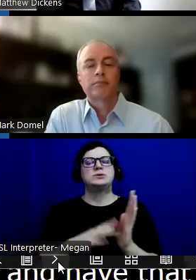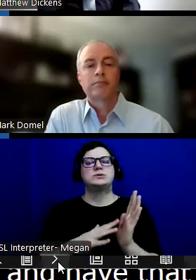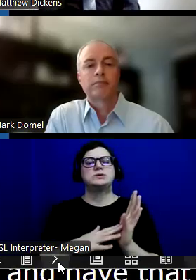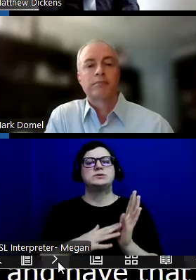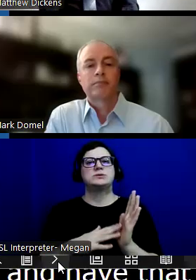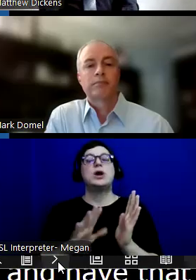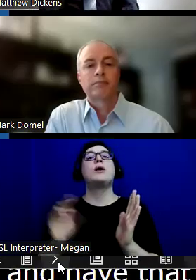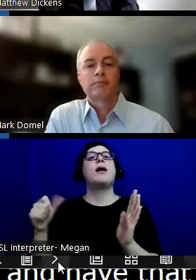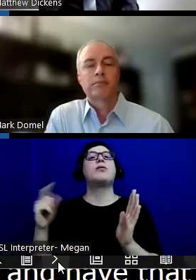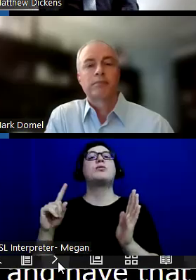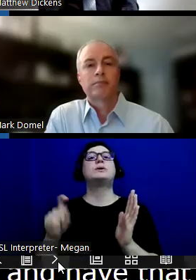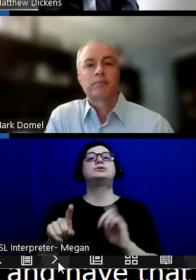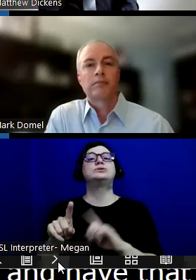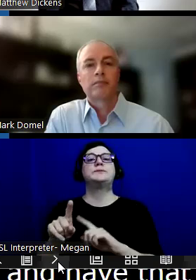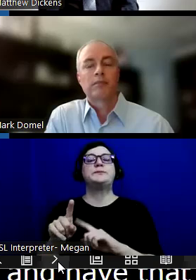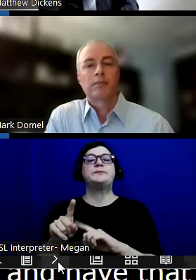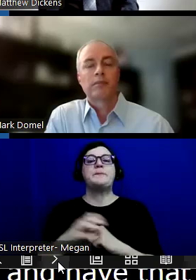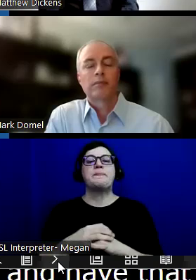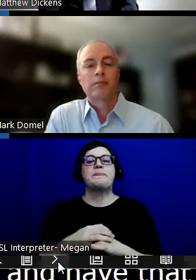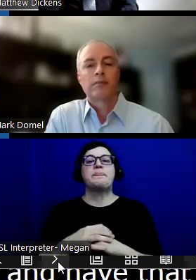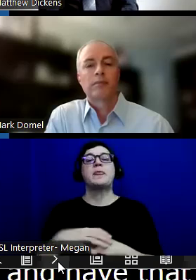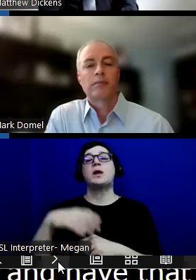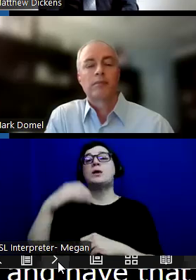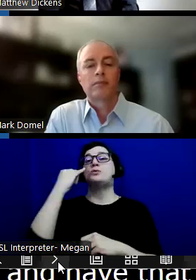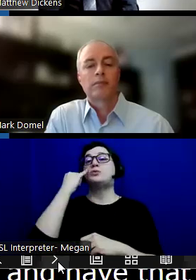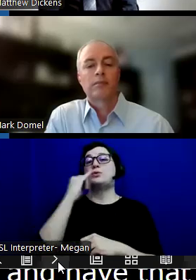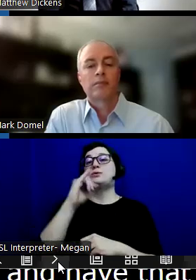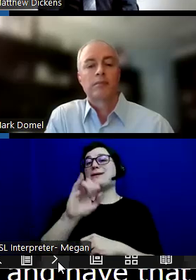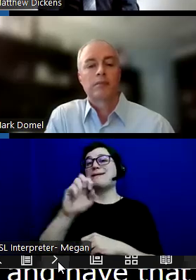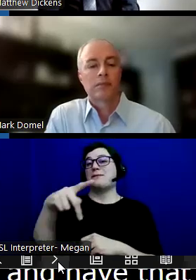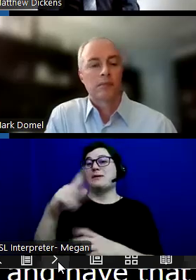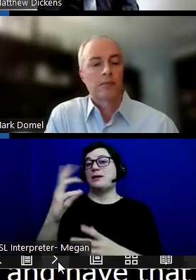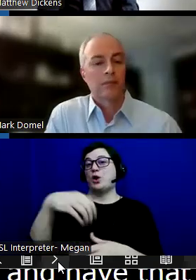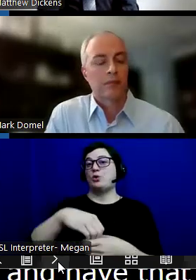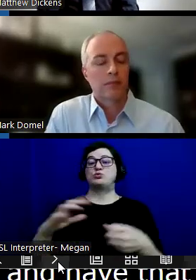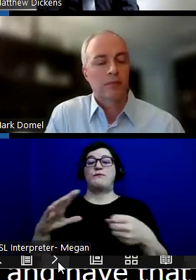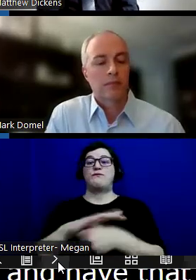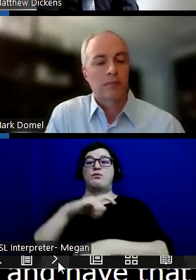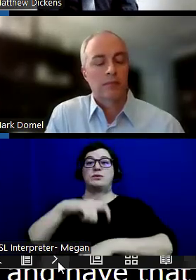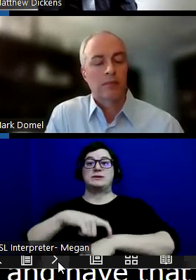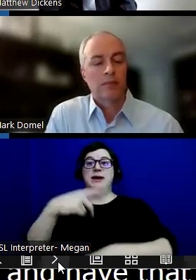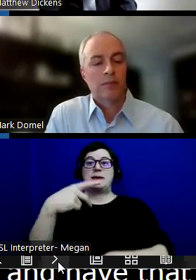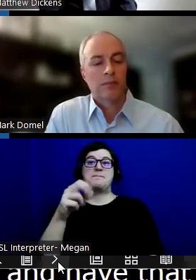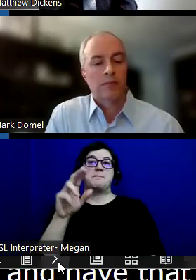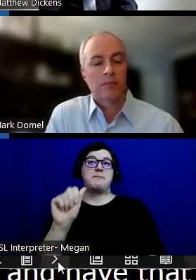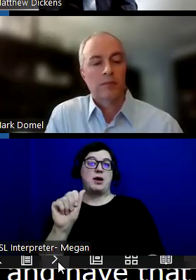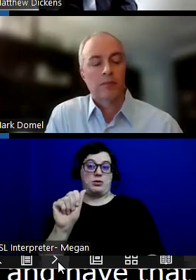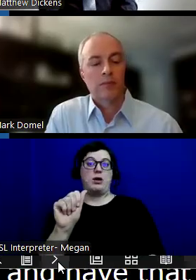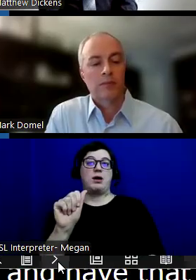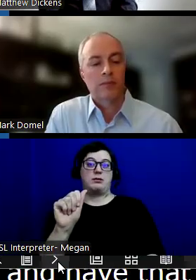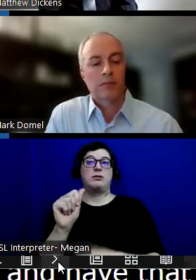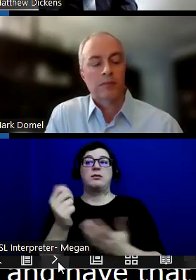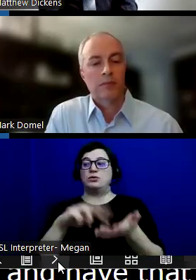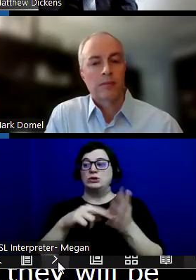I have another question. If your IEP includes a full-time paraprofessional and this translates to